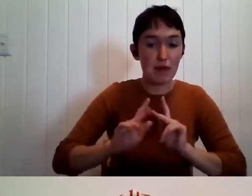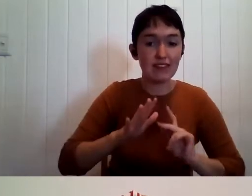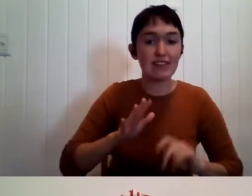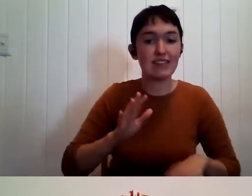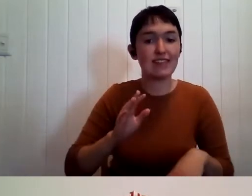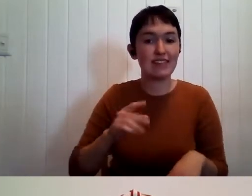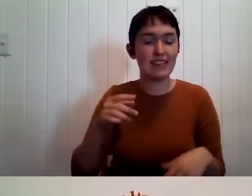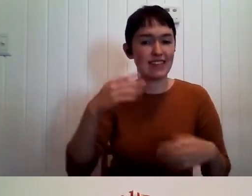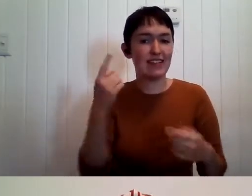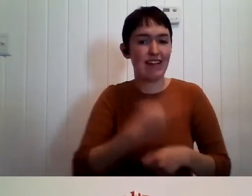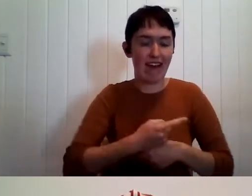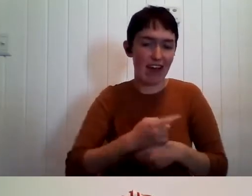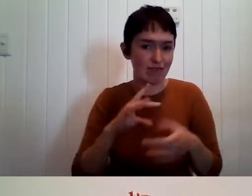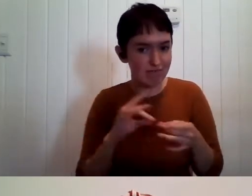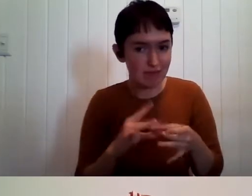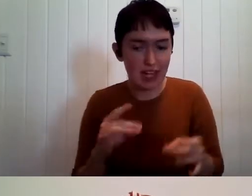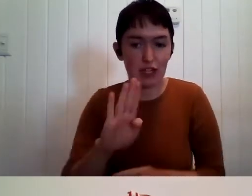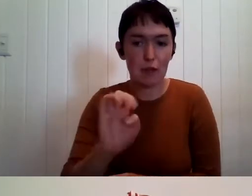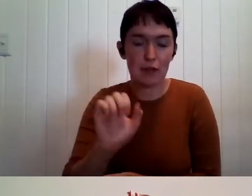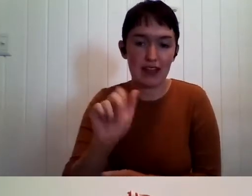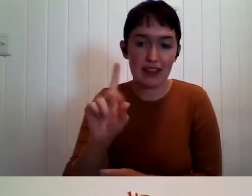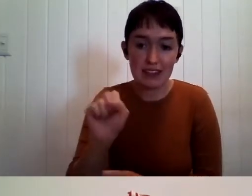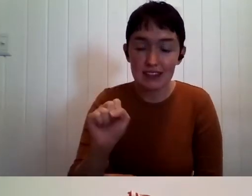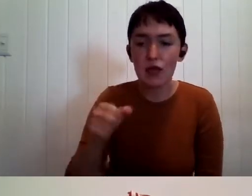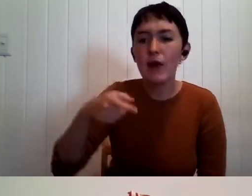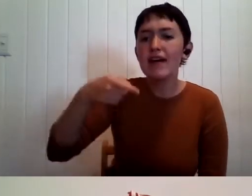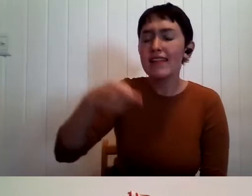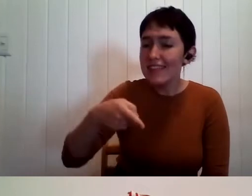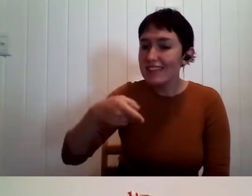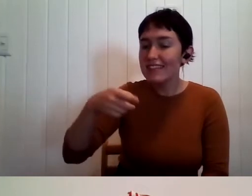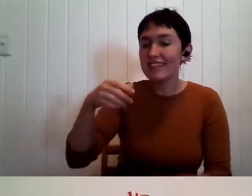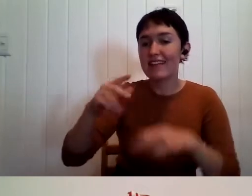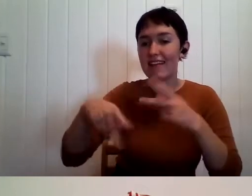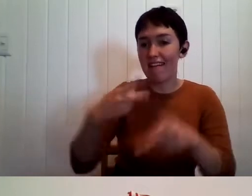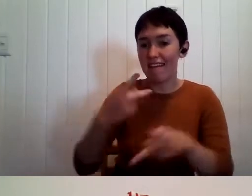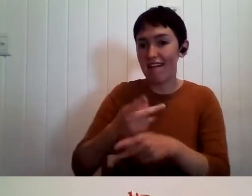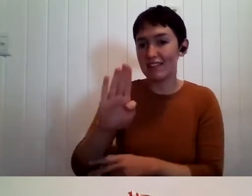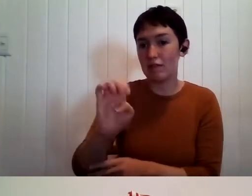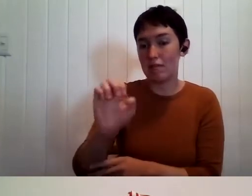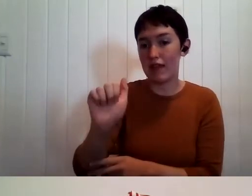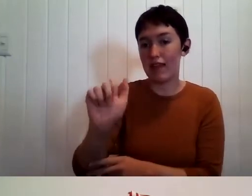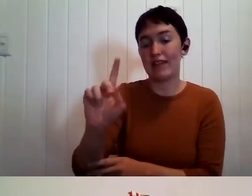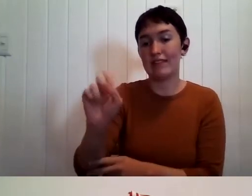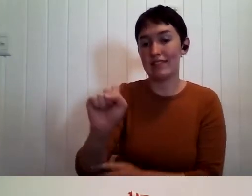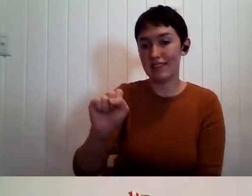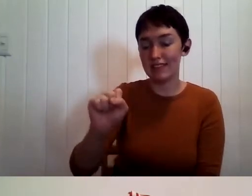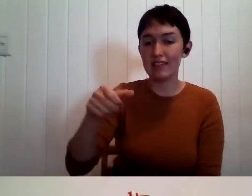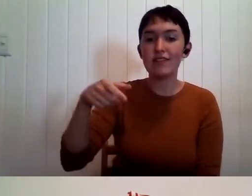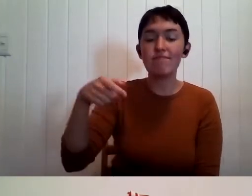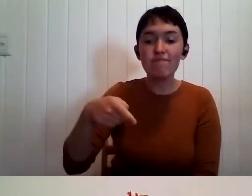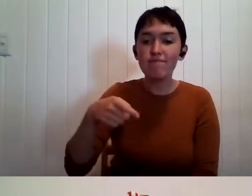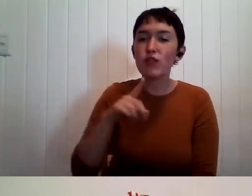even see them. They're teeny, teeny, teeny, tiny. And a lot of times in molecular biology on the whole,